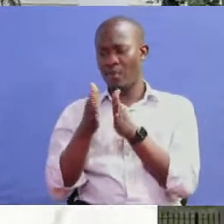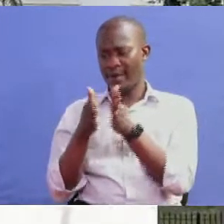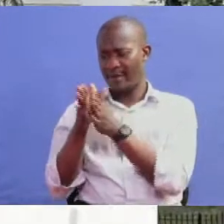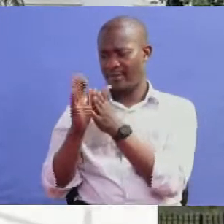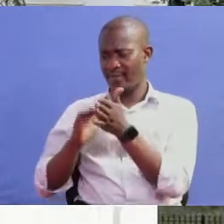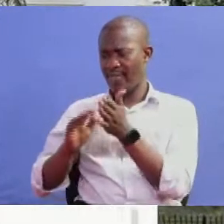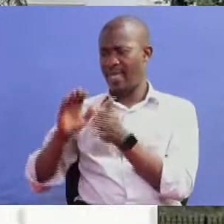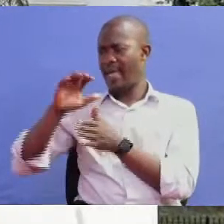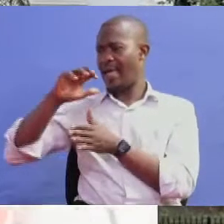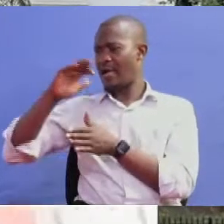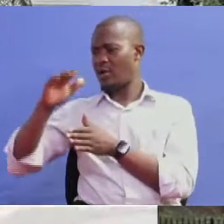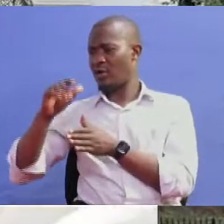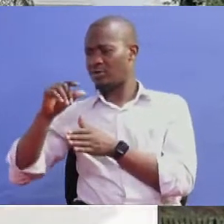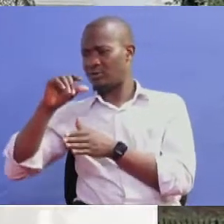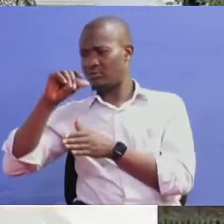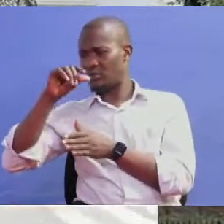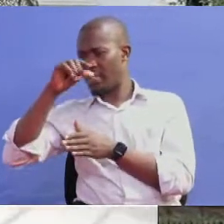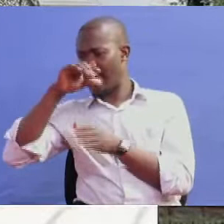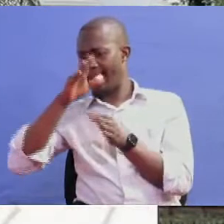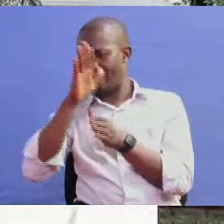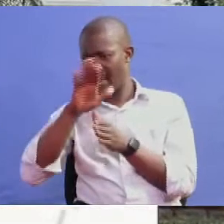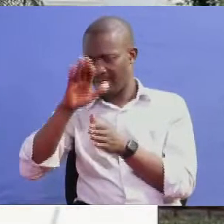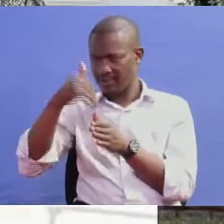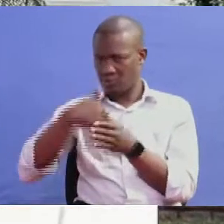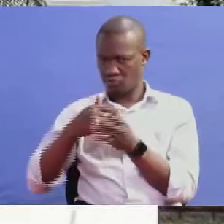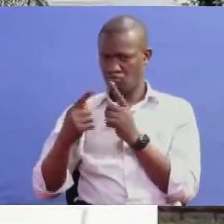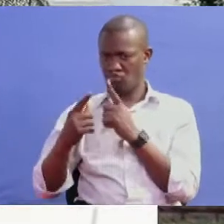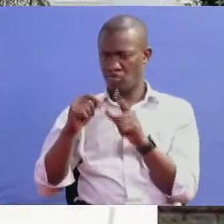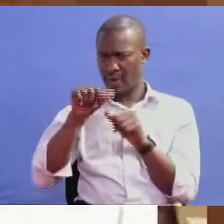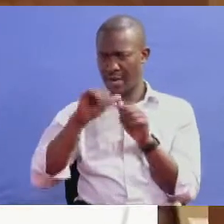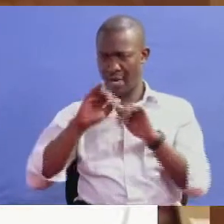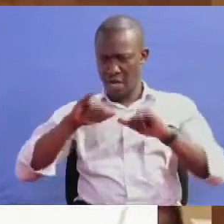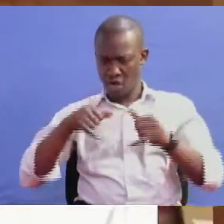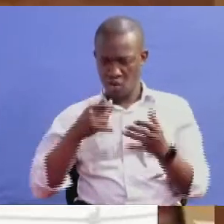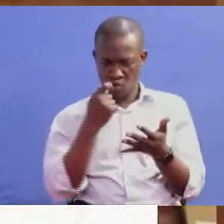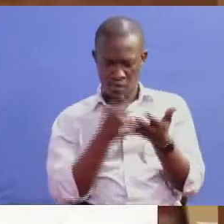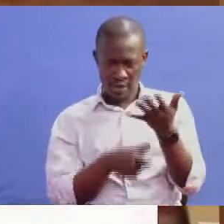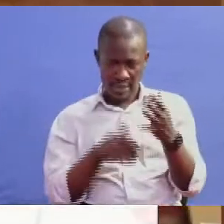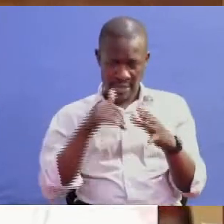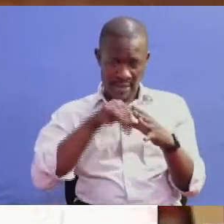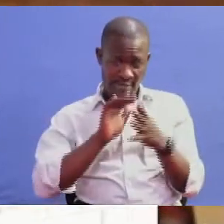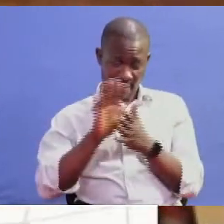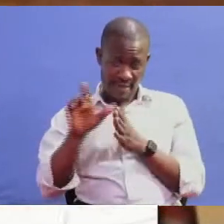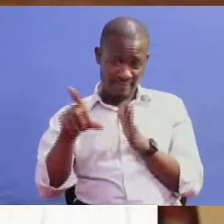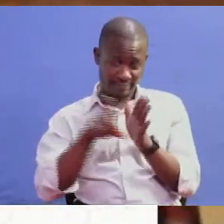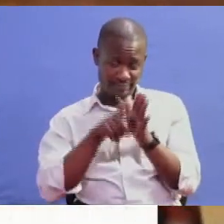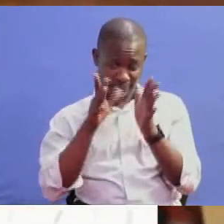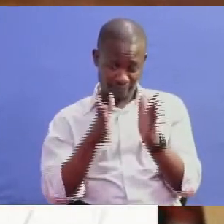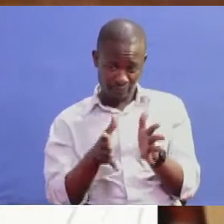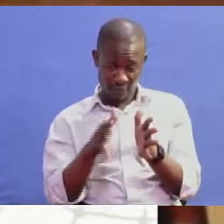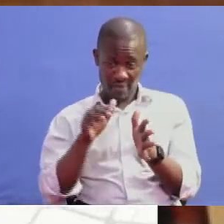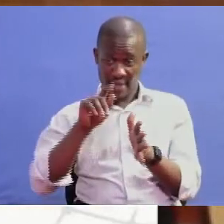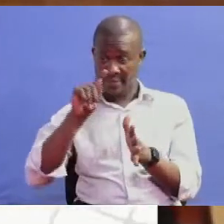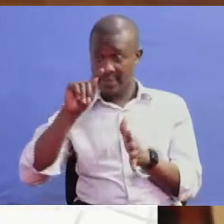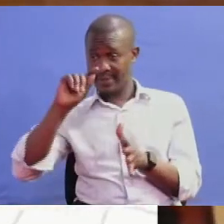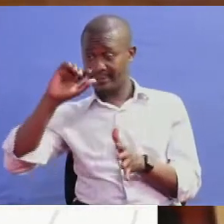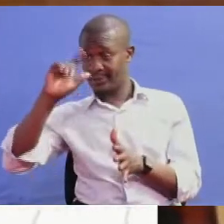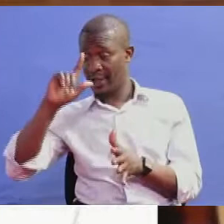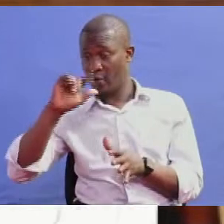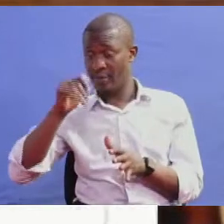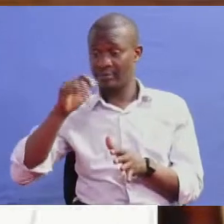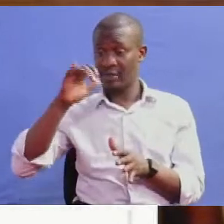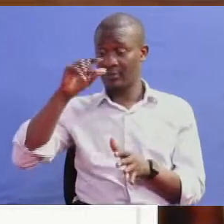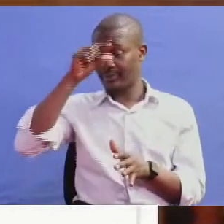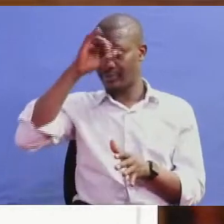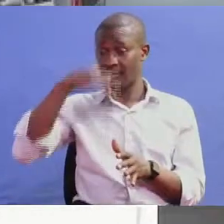Finance, Budget and Appropriations Committee to discuss new taxes with their legislators. The Nairobi County government has